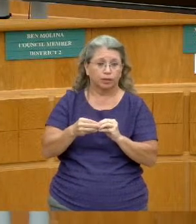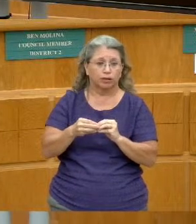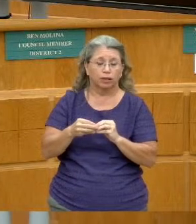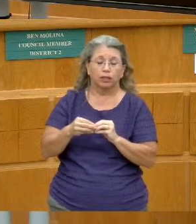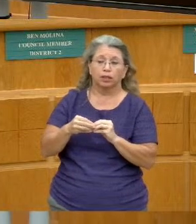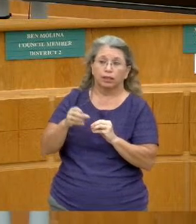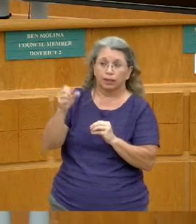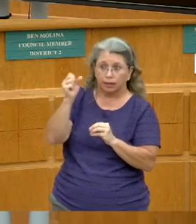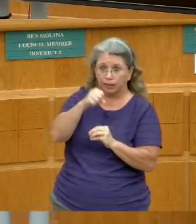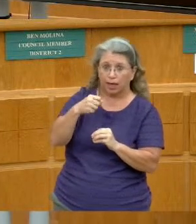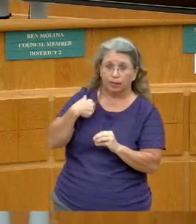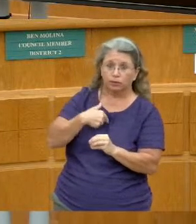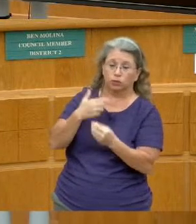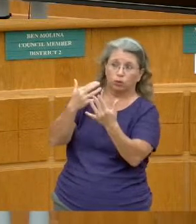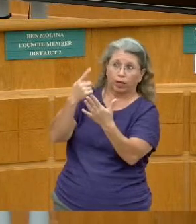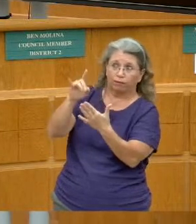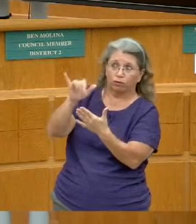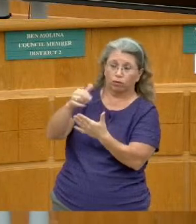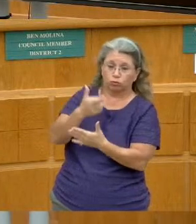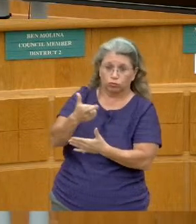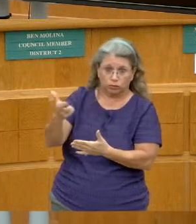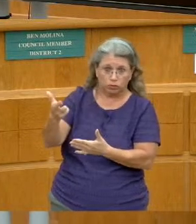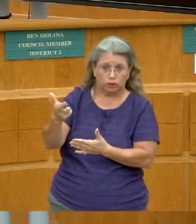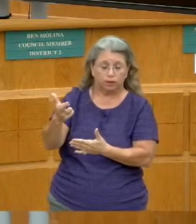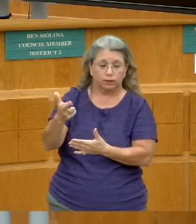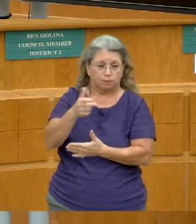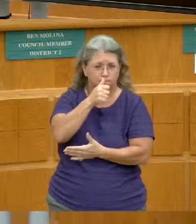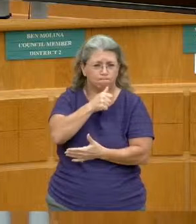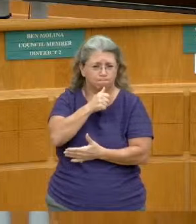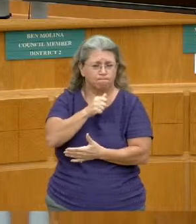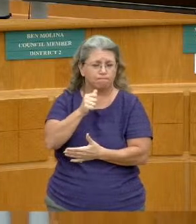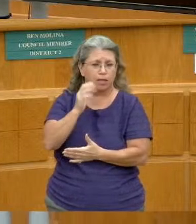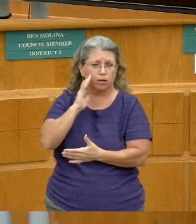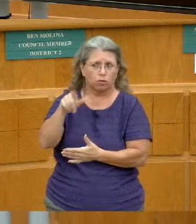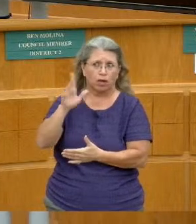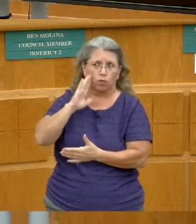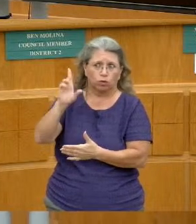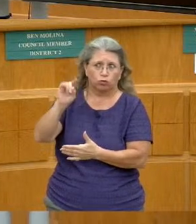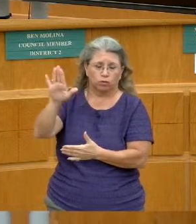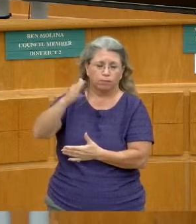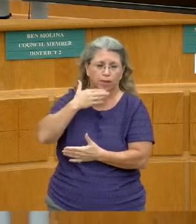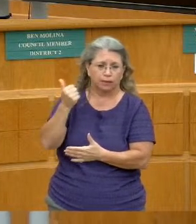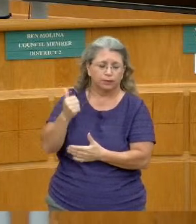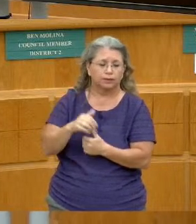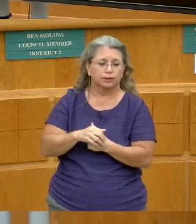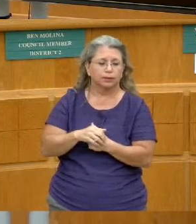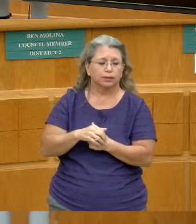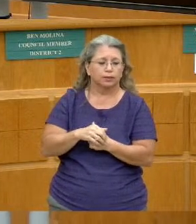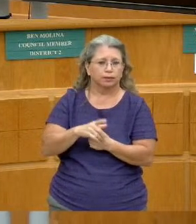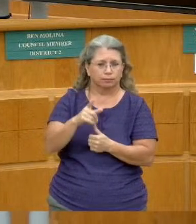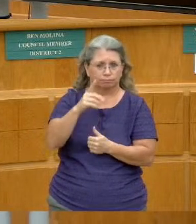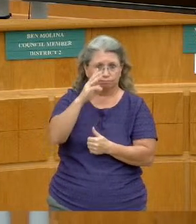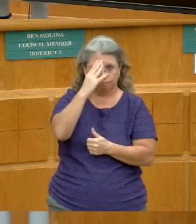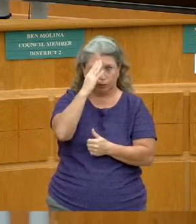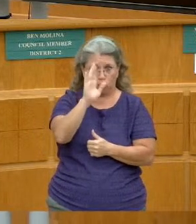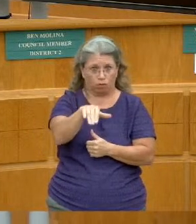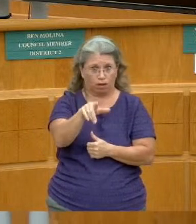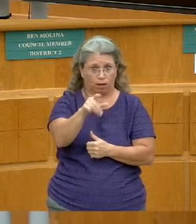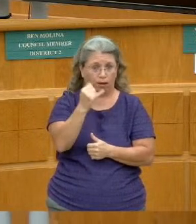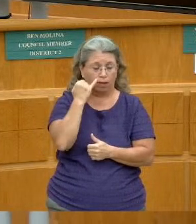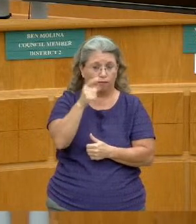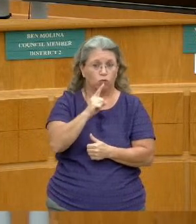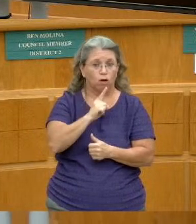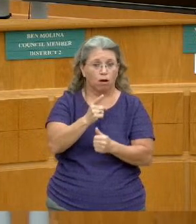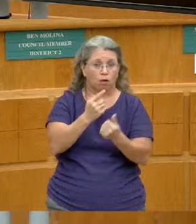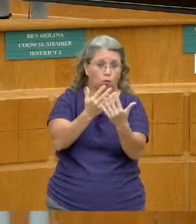these resources patiently, and I know they'll do their best, I want you to know, if you were in line, I'm